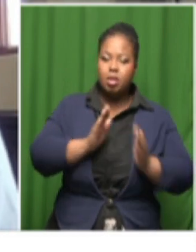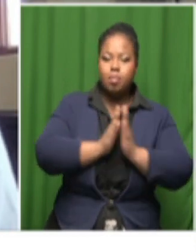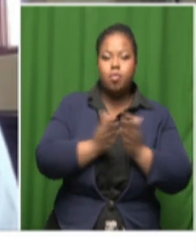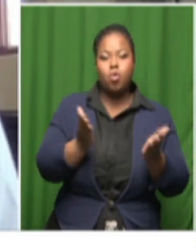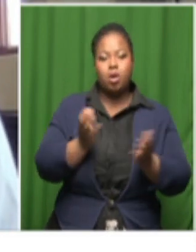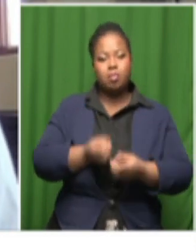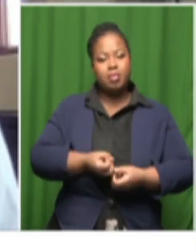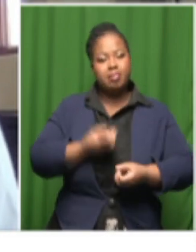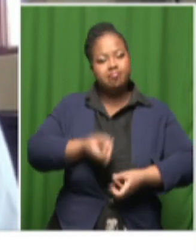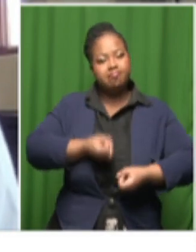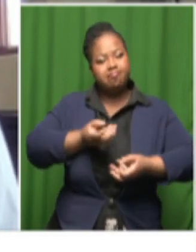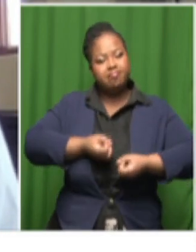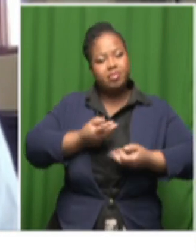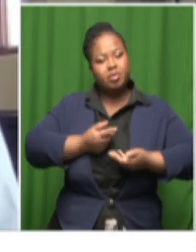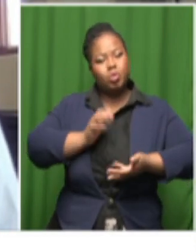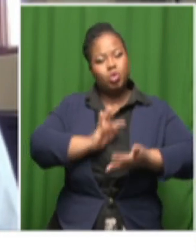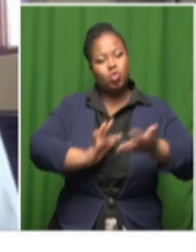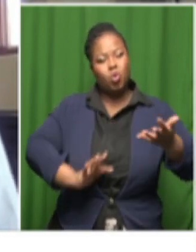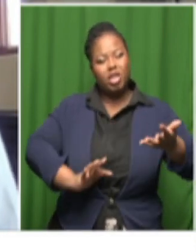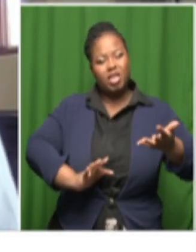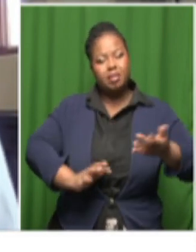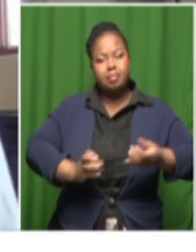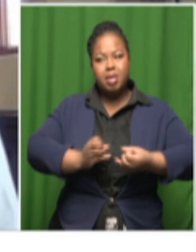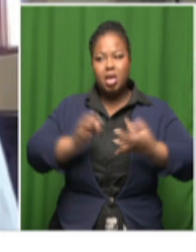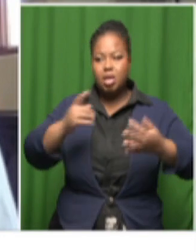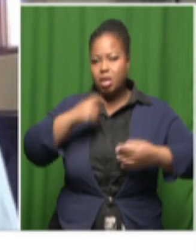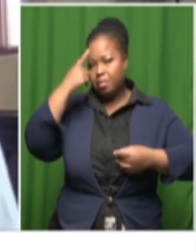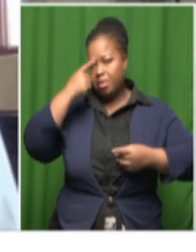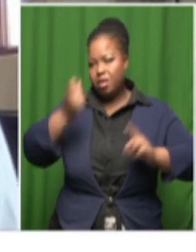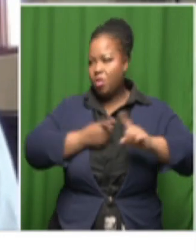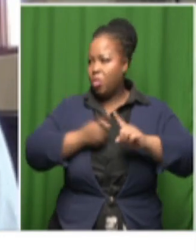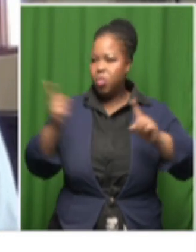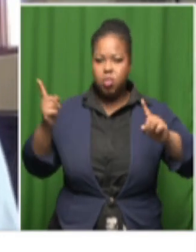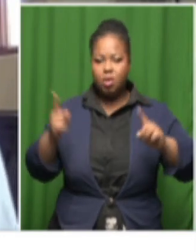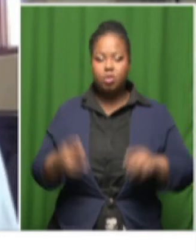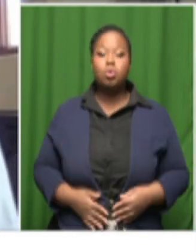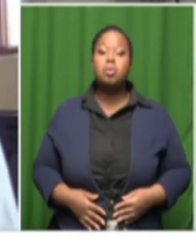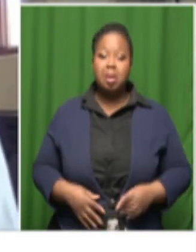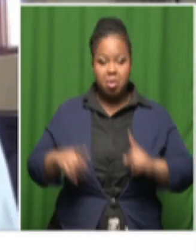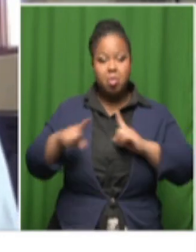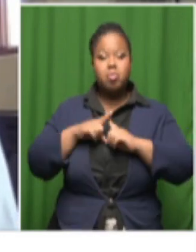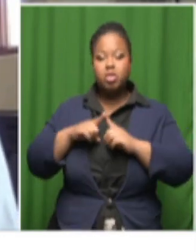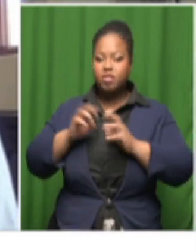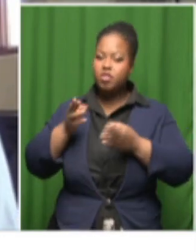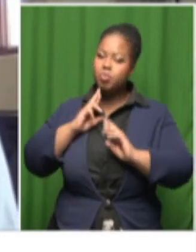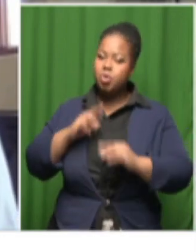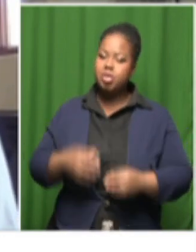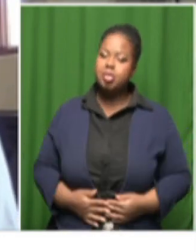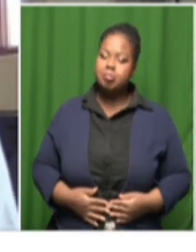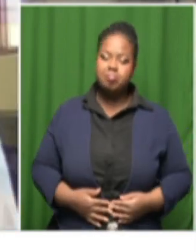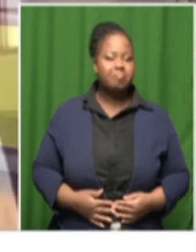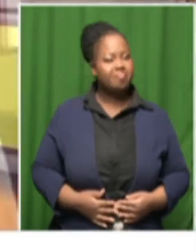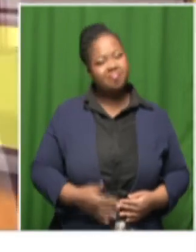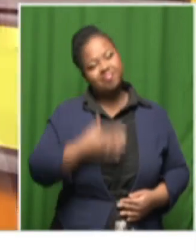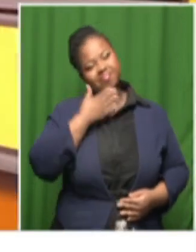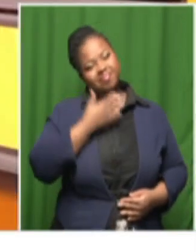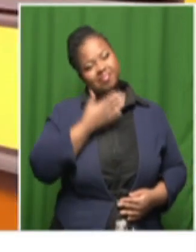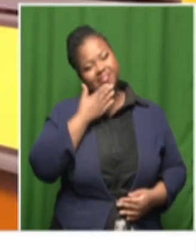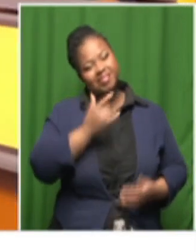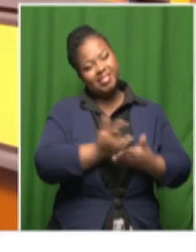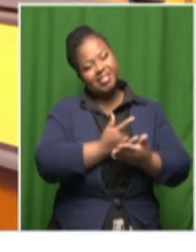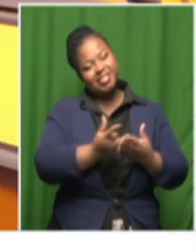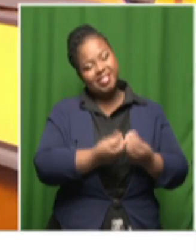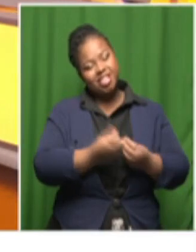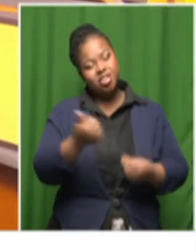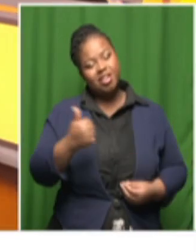city that is often erased or misinterpreted. So the response has been very positive. All right, Matthew, thank you so much for talking to